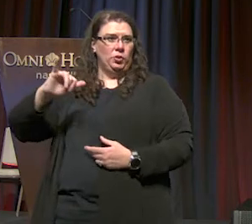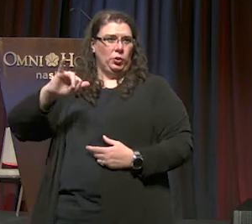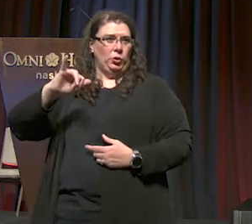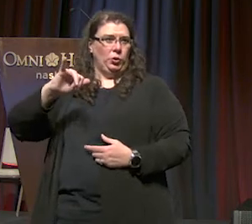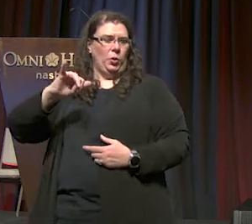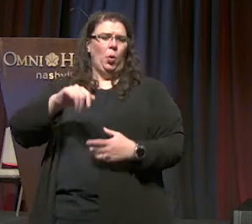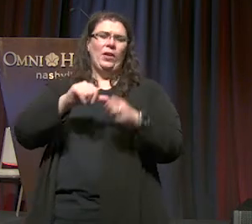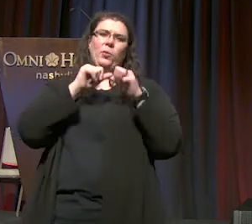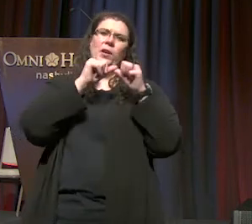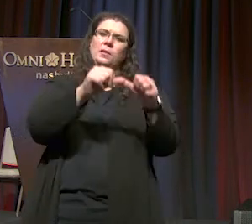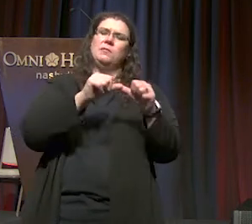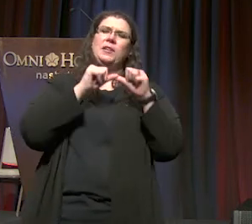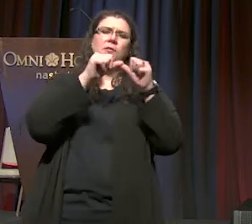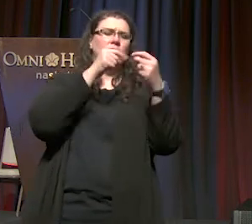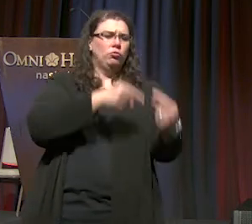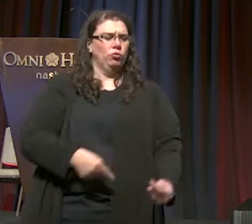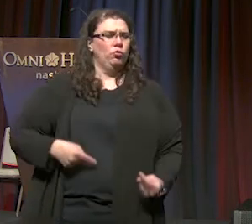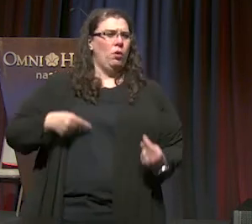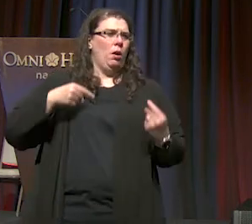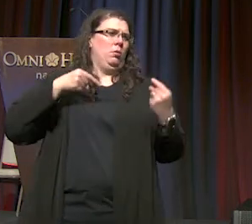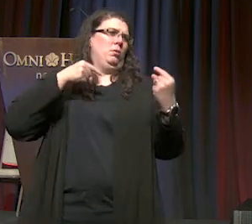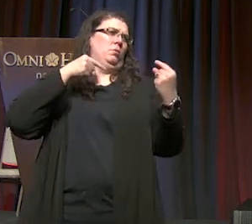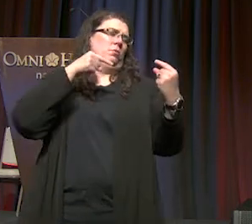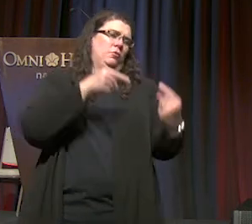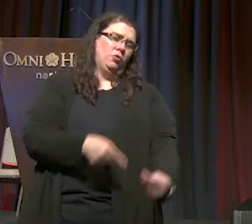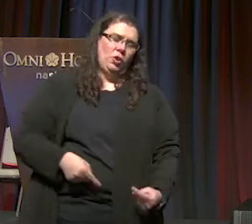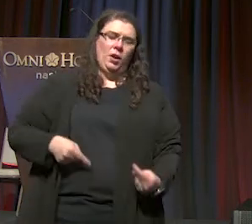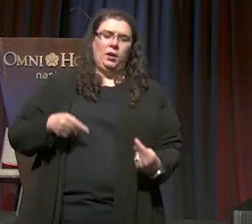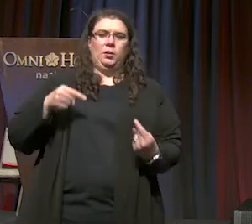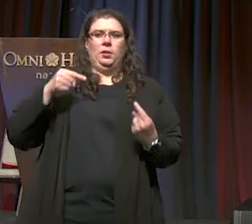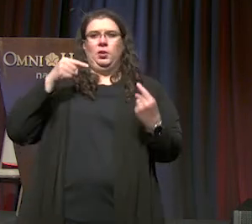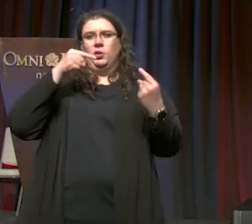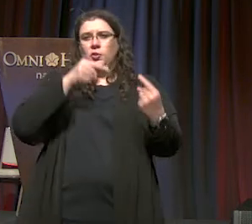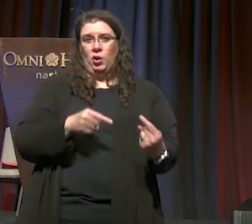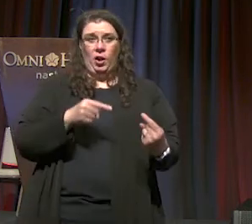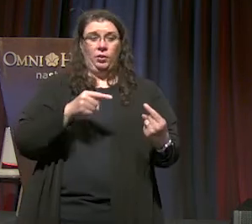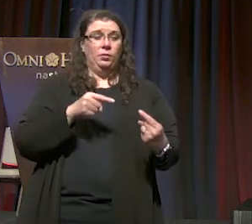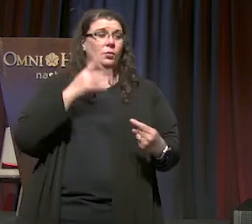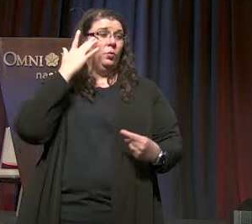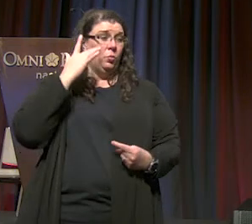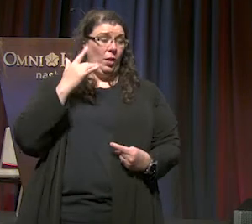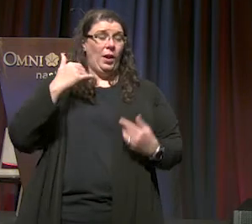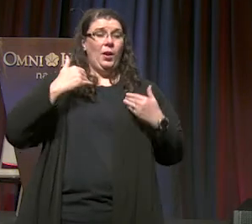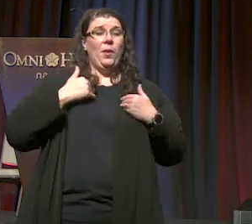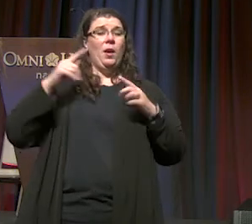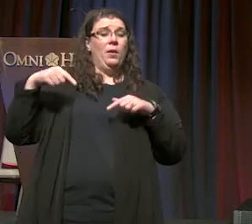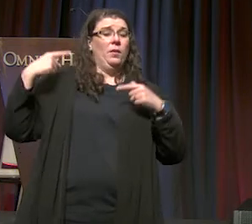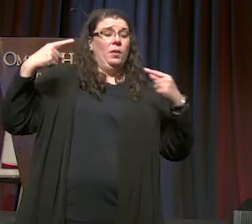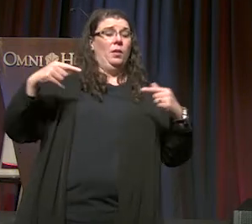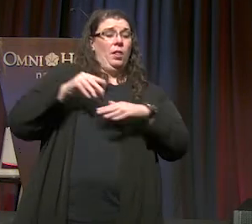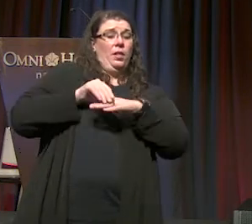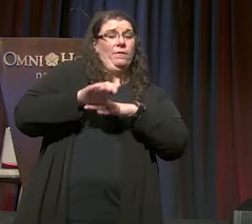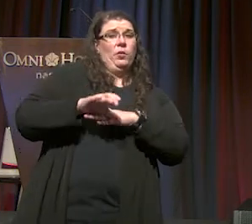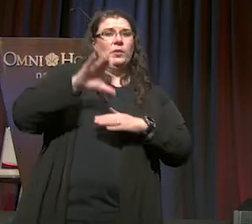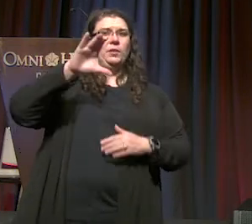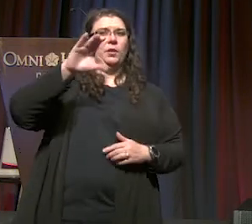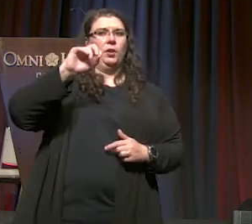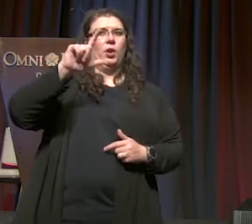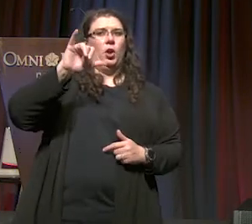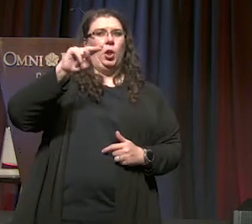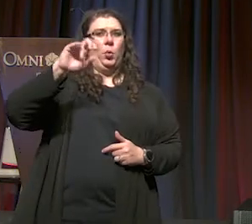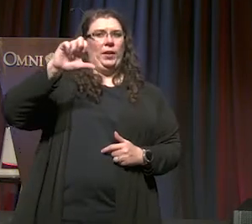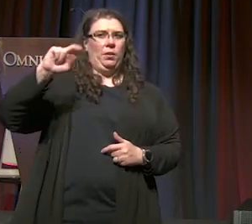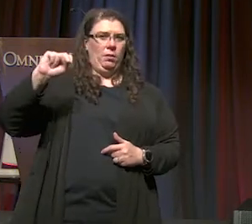to struggle against colonial influences. It is our work to